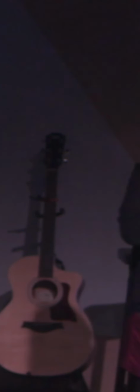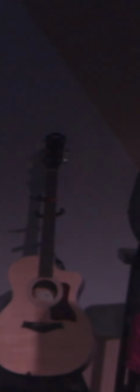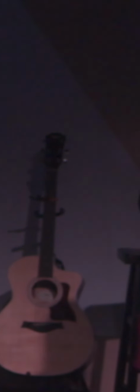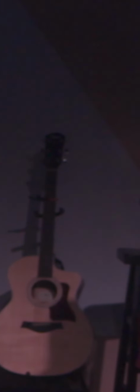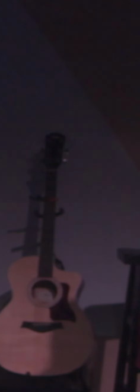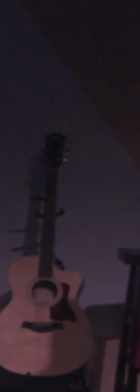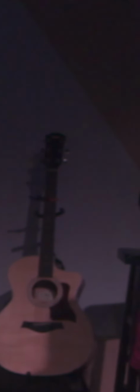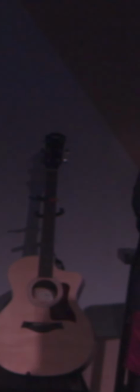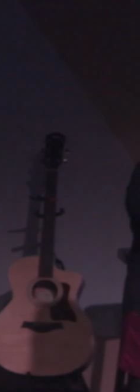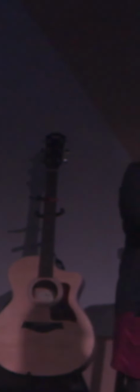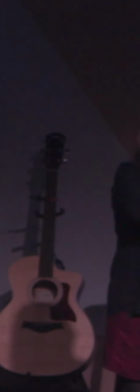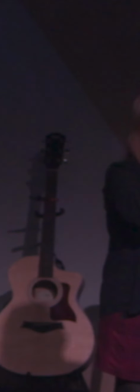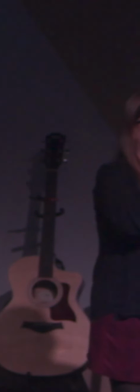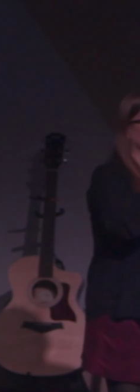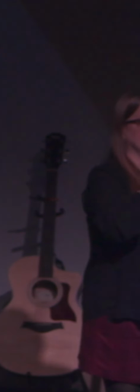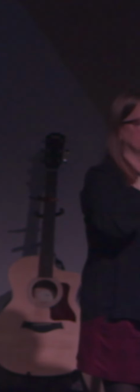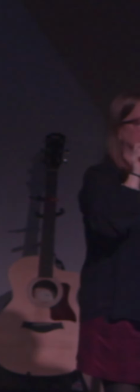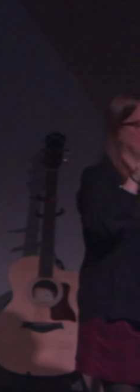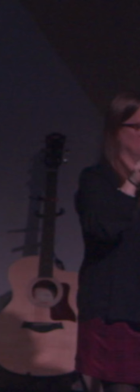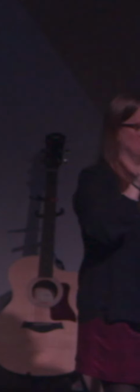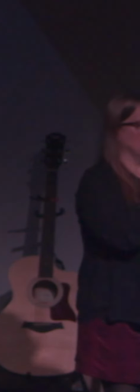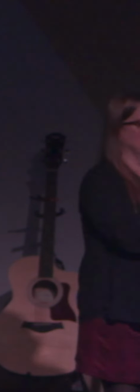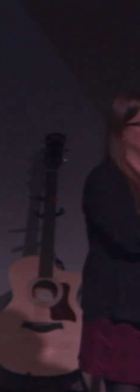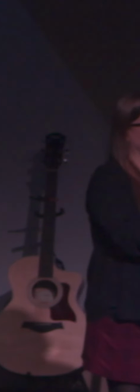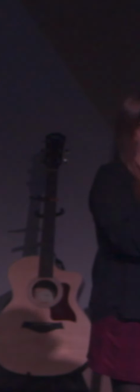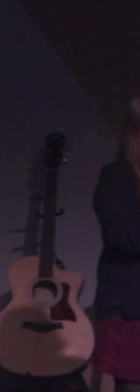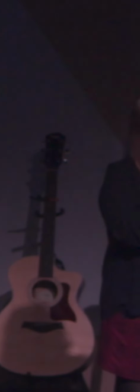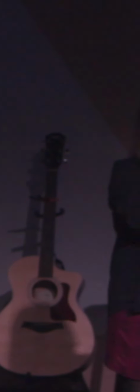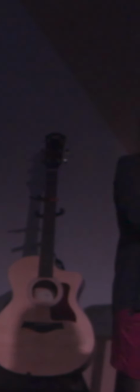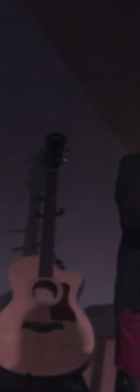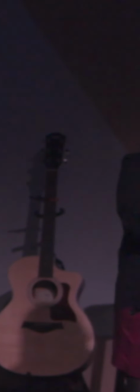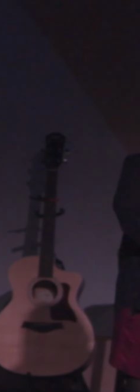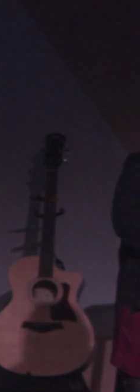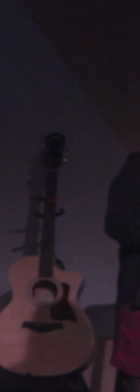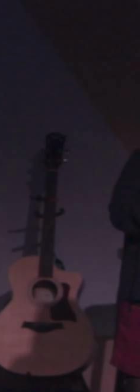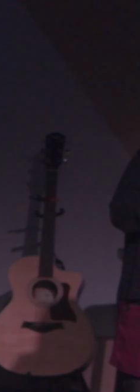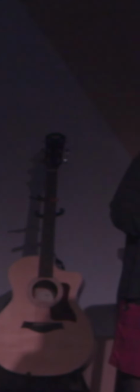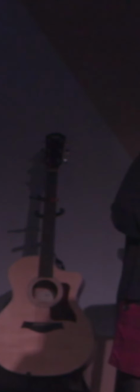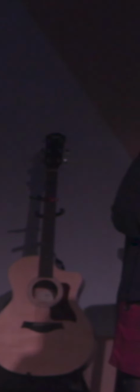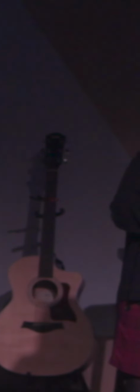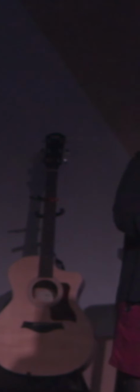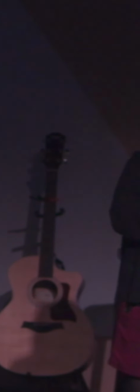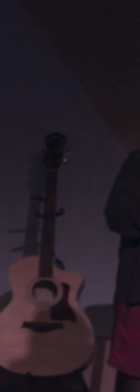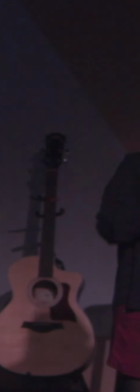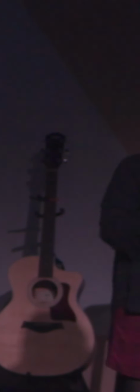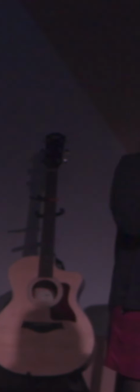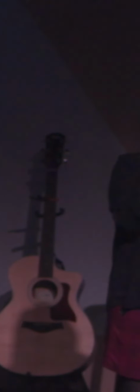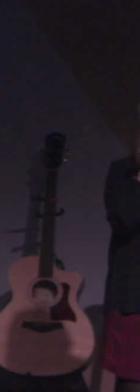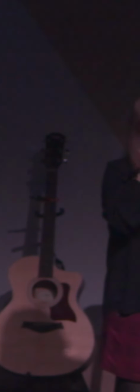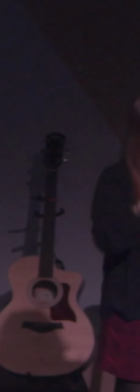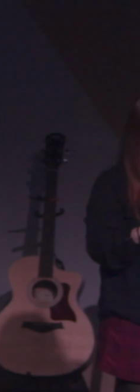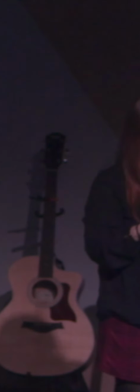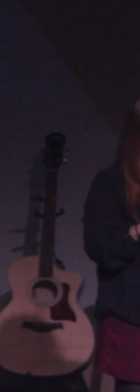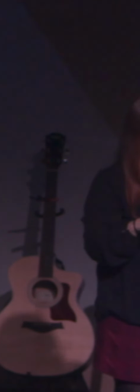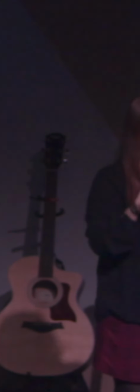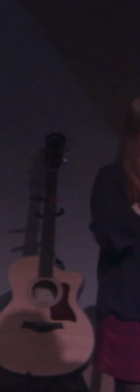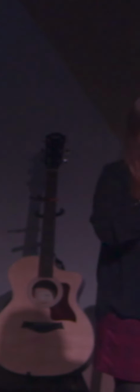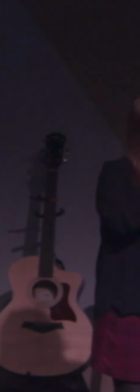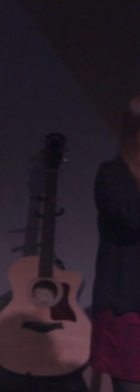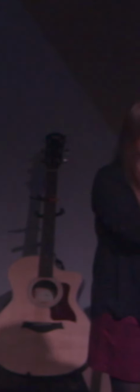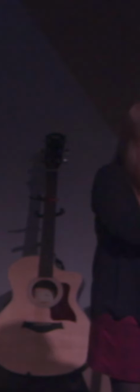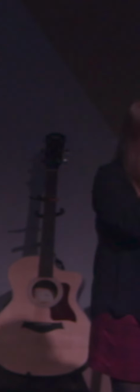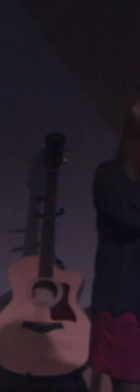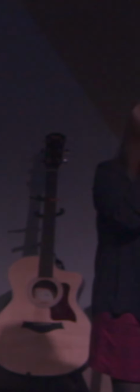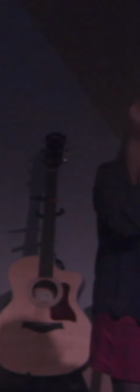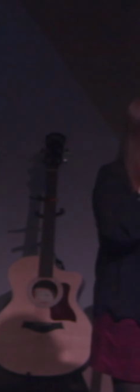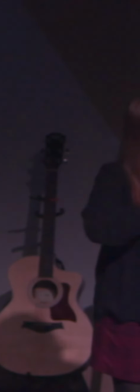Philip Keller that talks about what does it actually look like to be a shepherd. He was a shepherd and a pastor, and so he had a unique perspective on what he